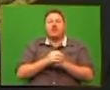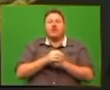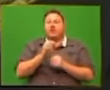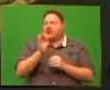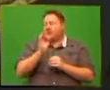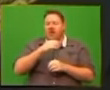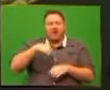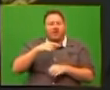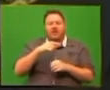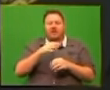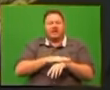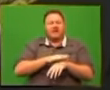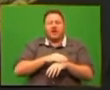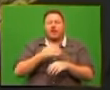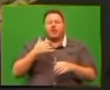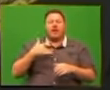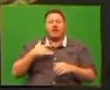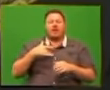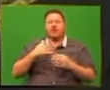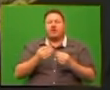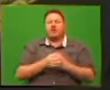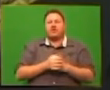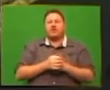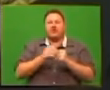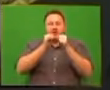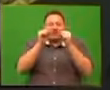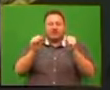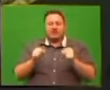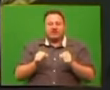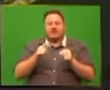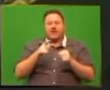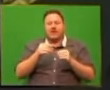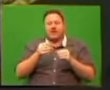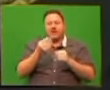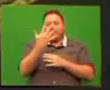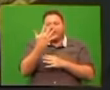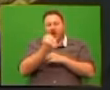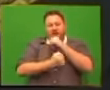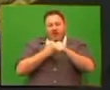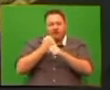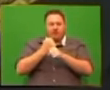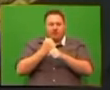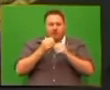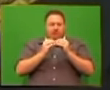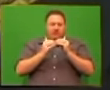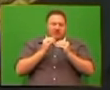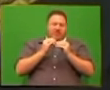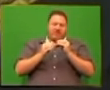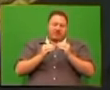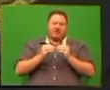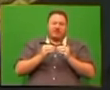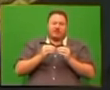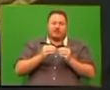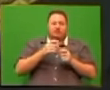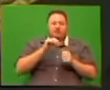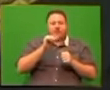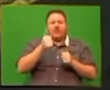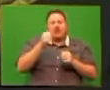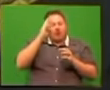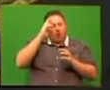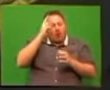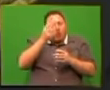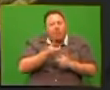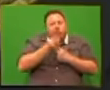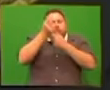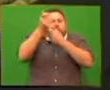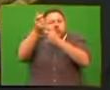time. Our system of government gives us 5 years to write a different legacy, to hand over a baton filled with hope for